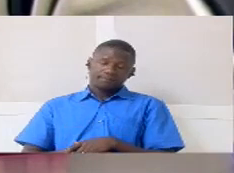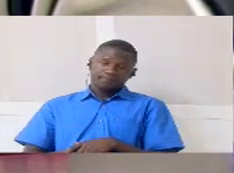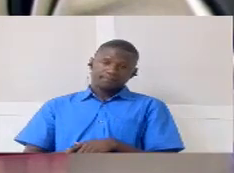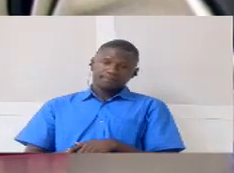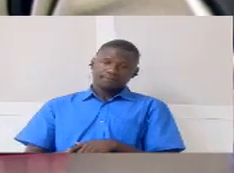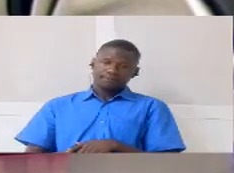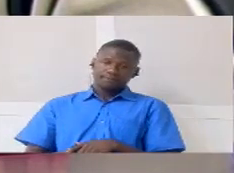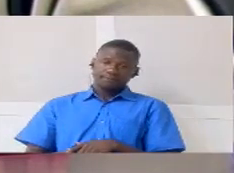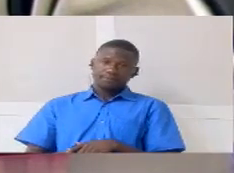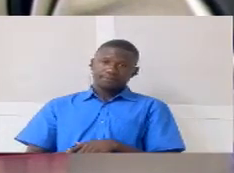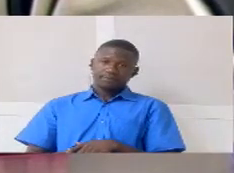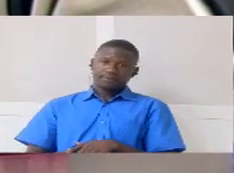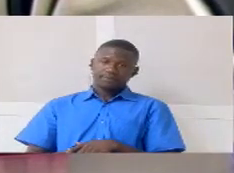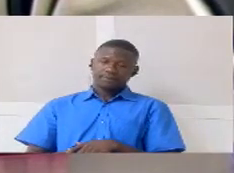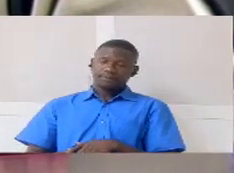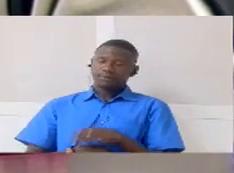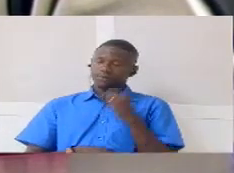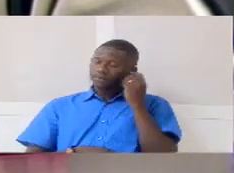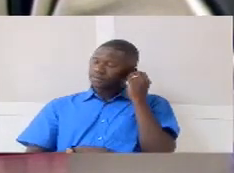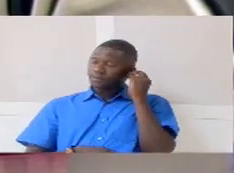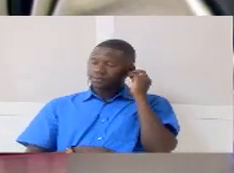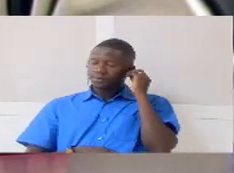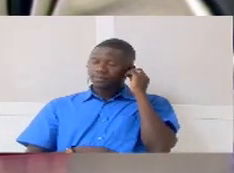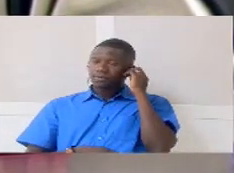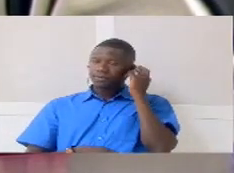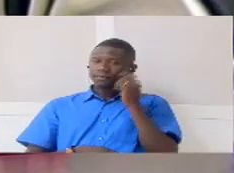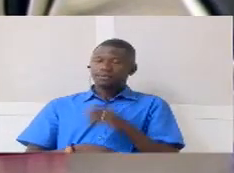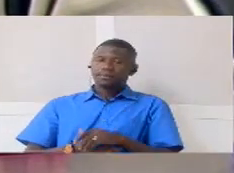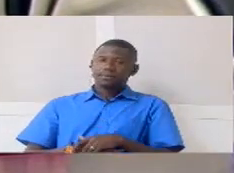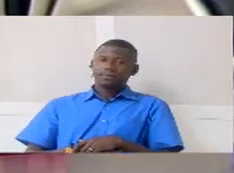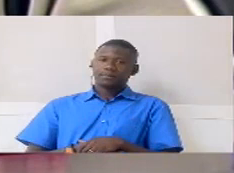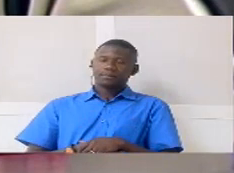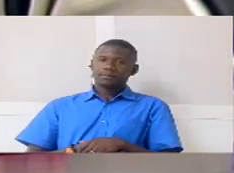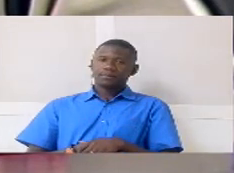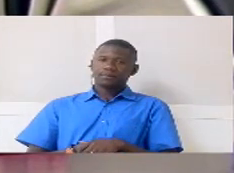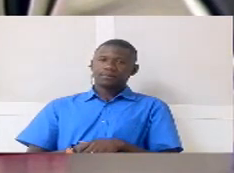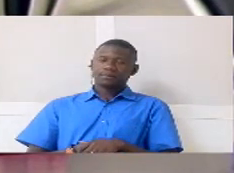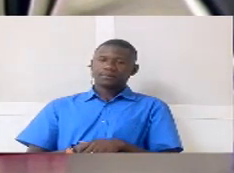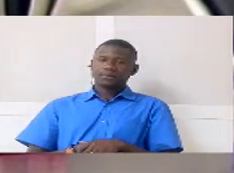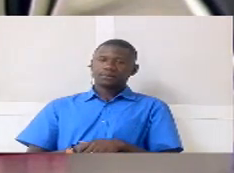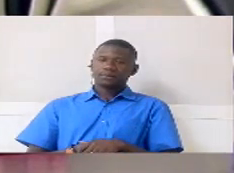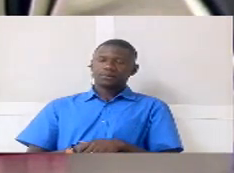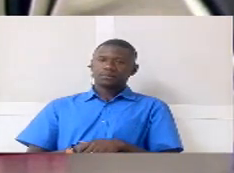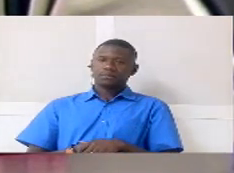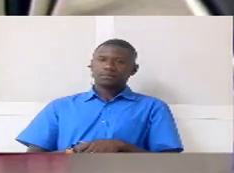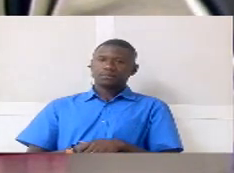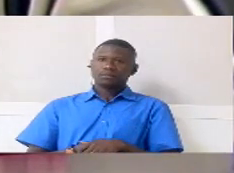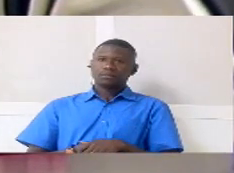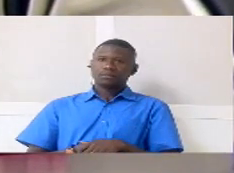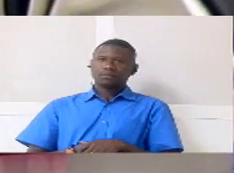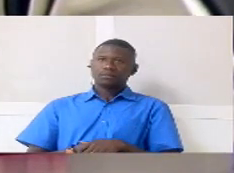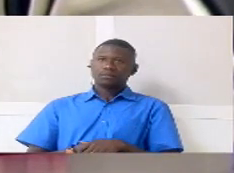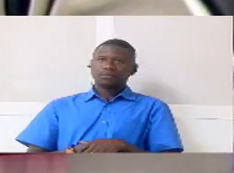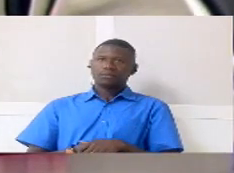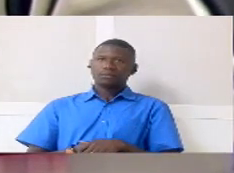keta nyama imanna fo wo doctor ole ko aketa tenne woto say hanimbi wo doctor ole waira manke wulu nyala e malo asikeno wulu fanalu